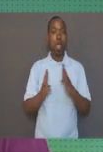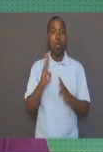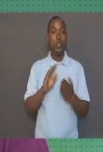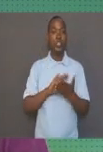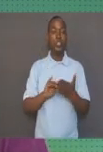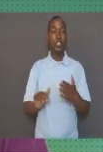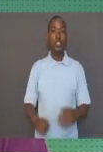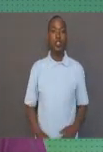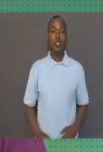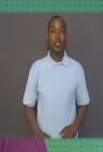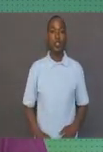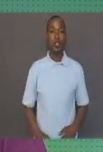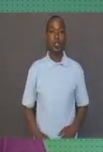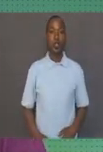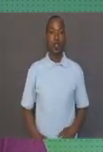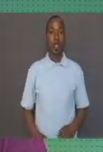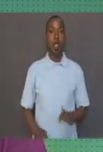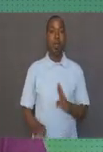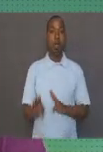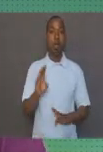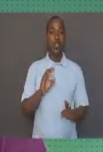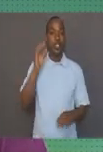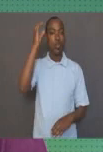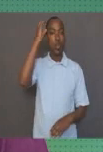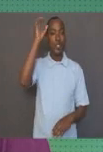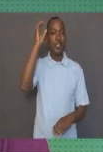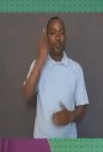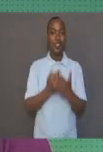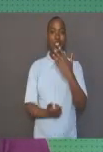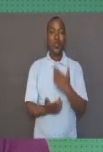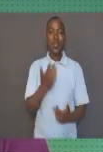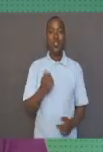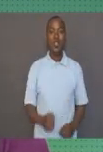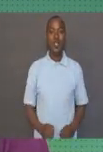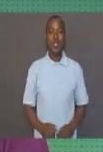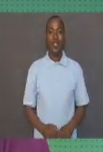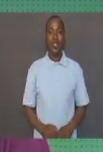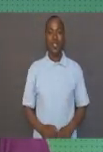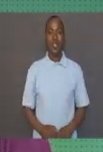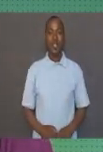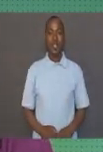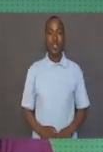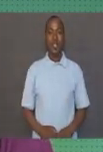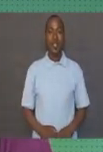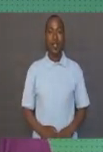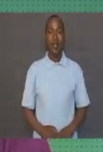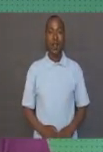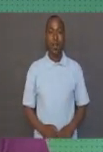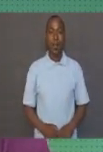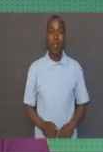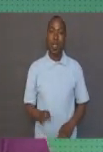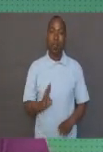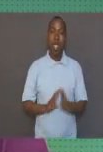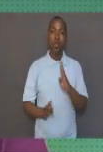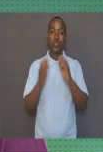We discussed the concept of biology and the kind of work that biologists